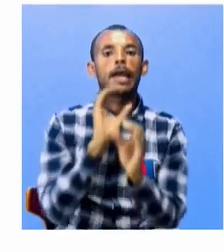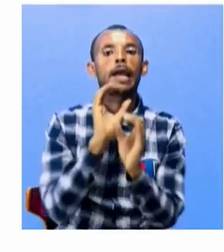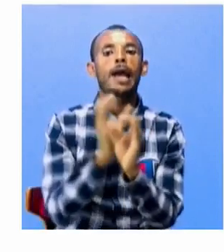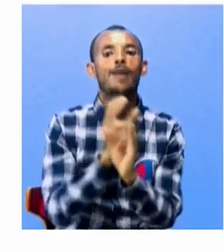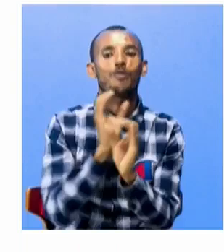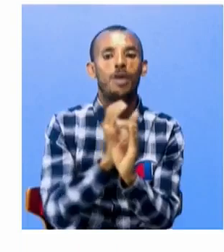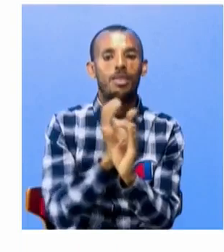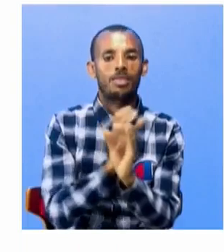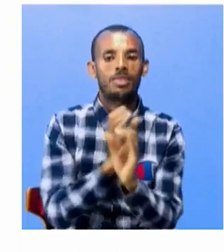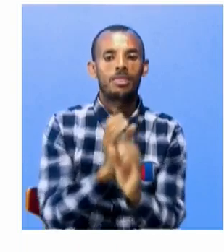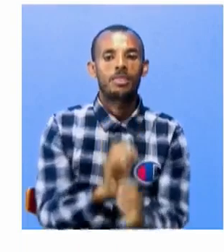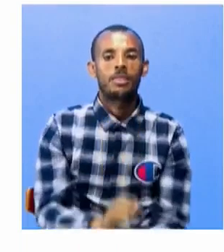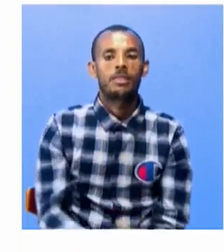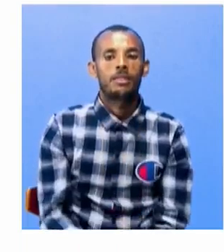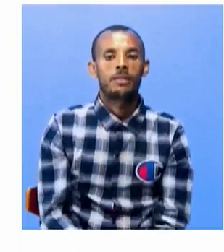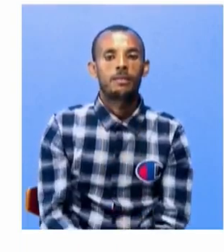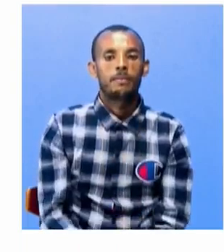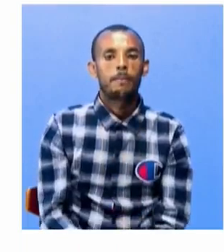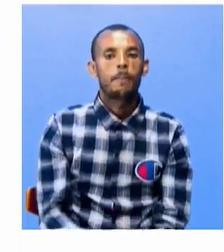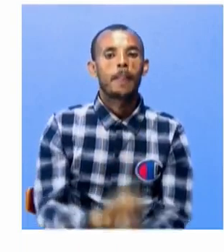Calculate